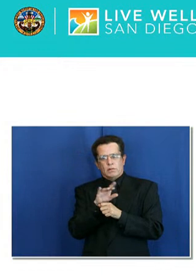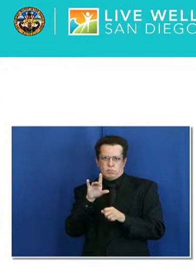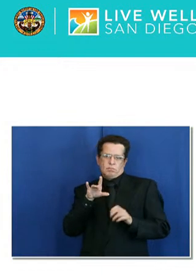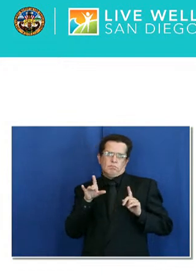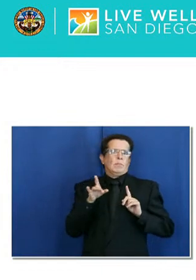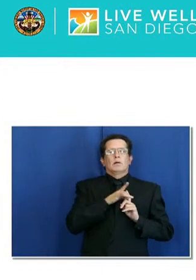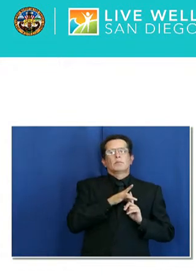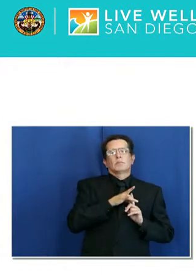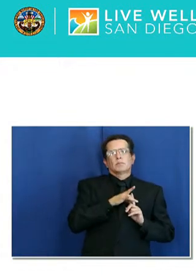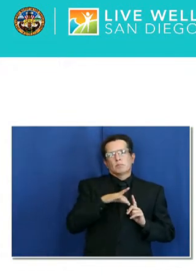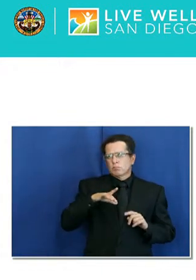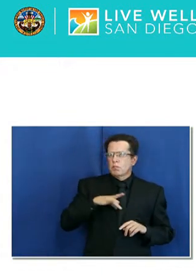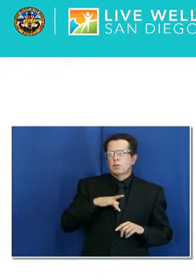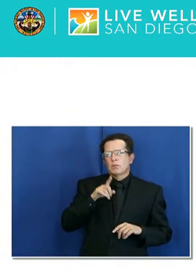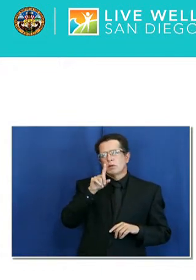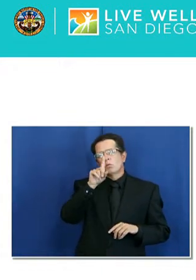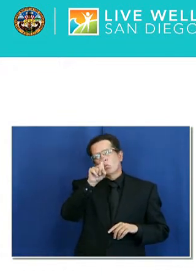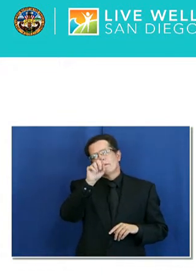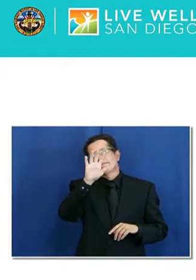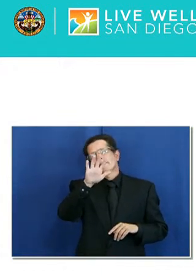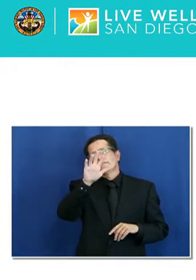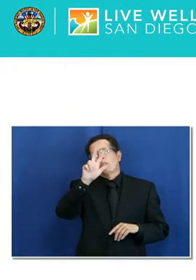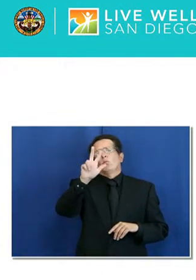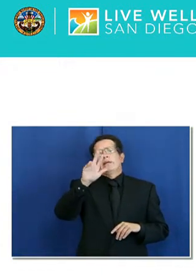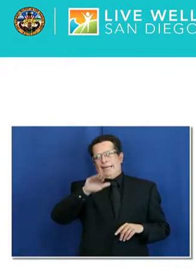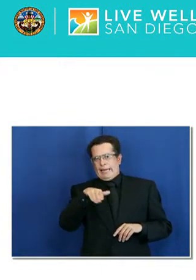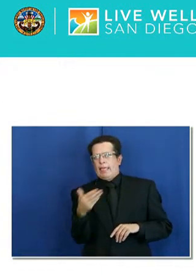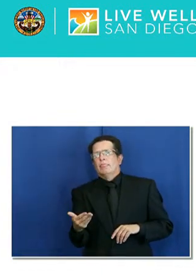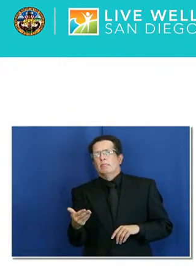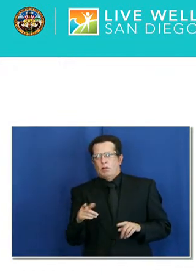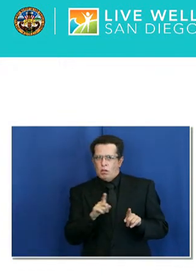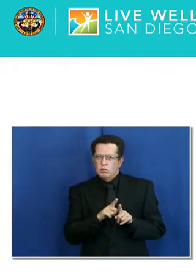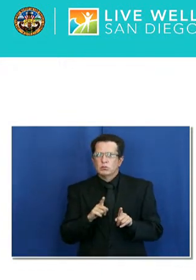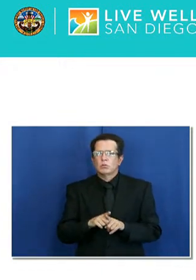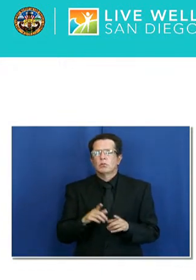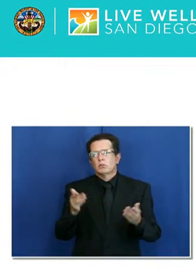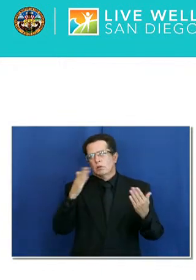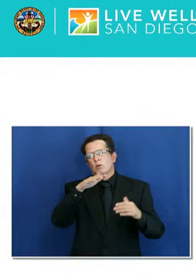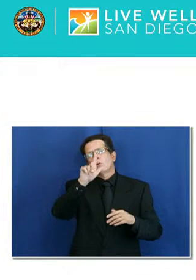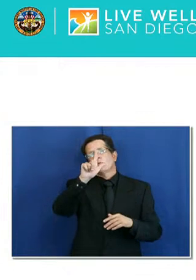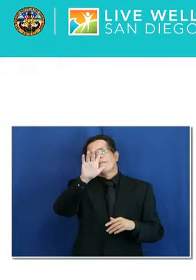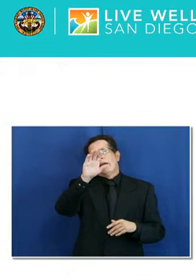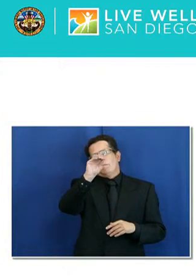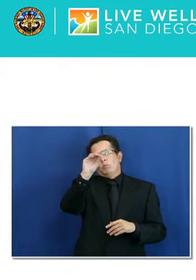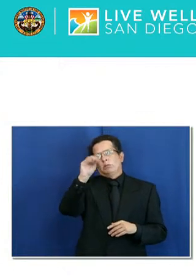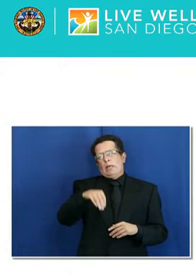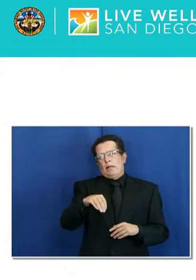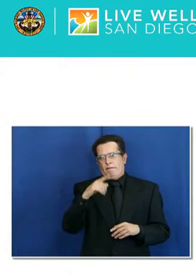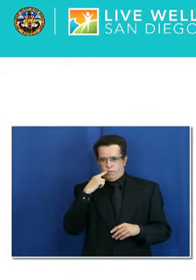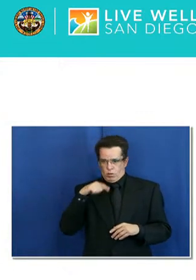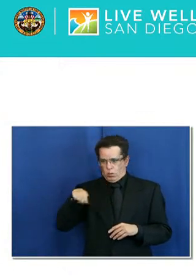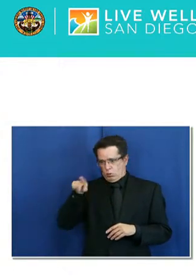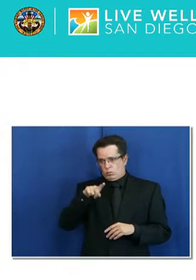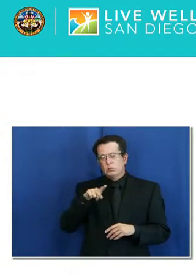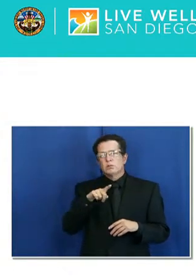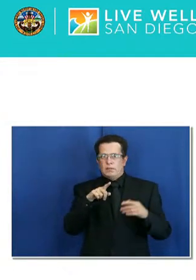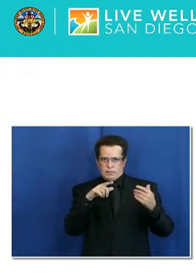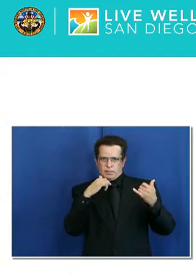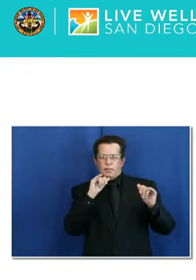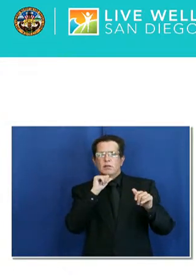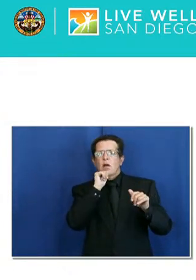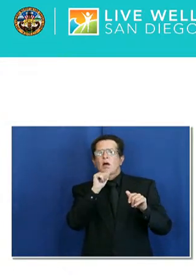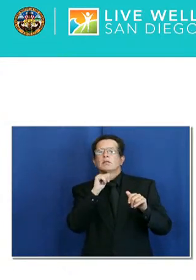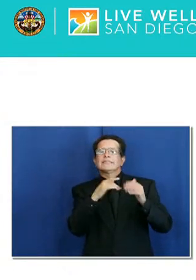COVID-19, including 153 deaths. 30 or 25% of the 122 active outbreaks are